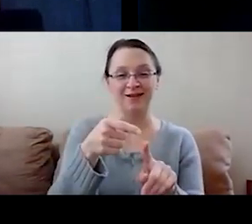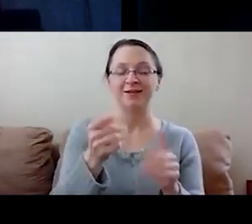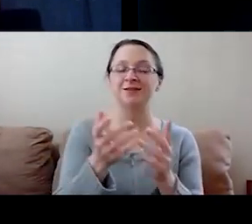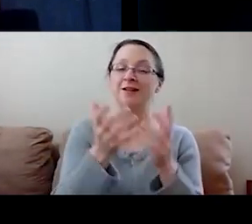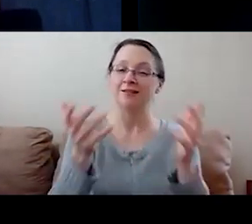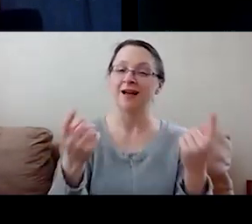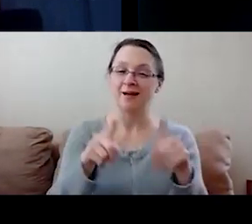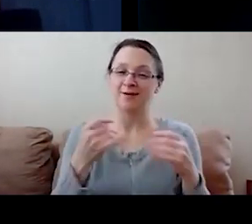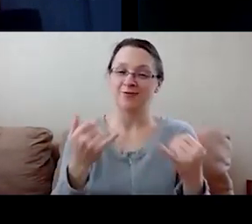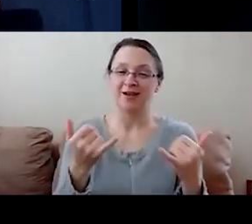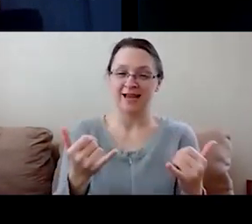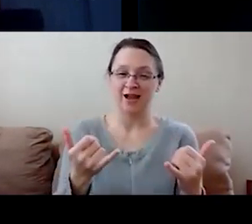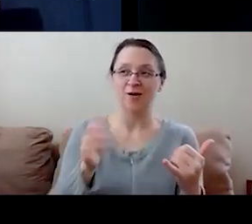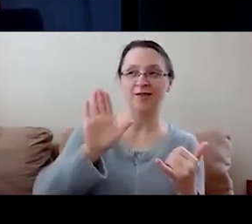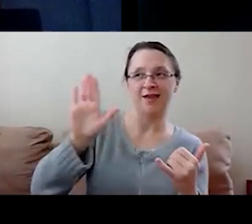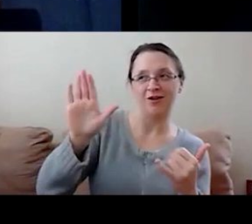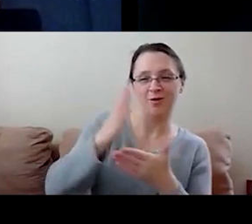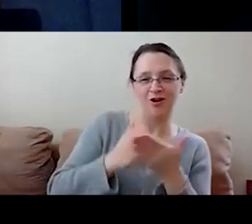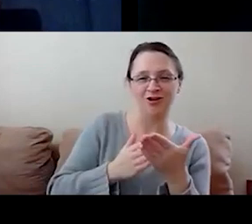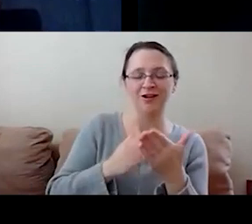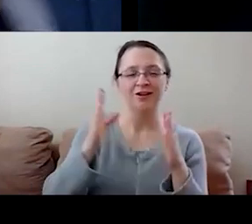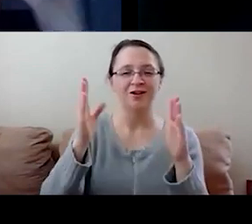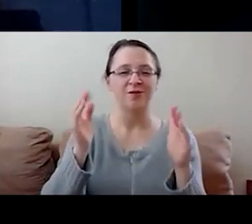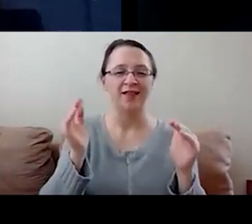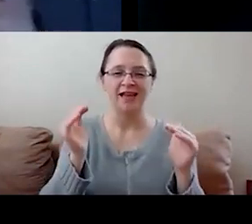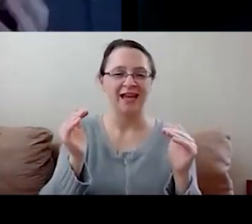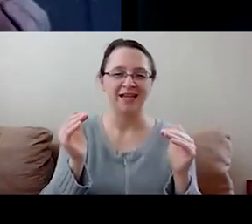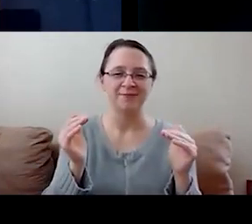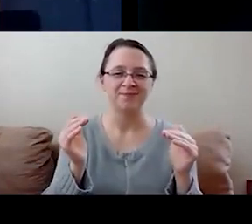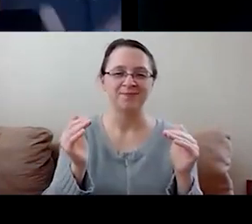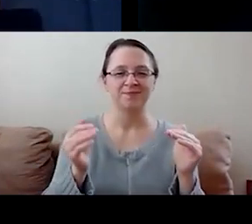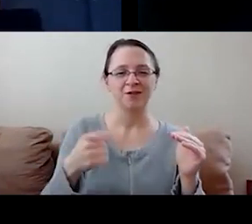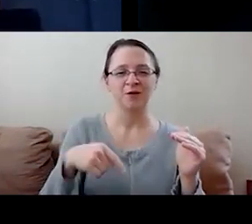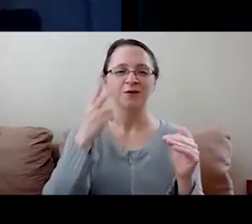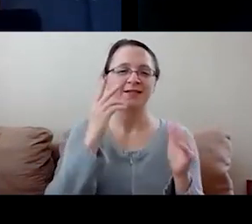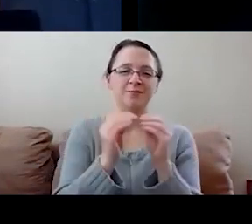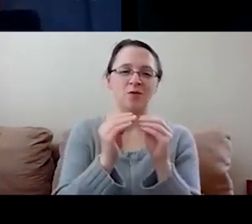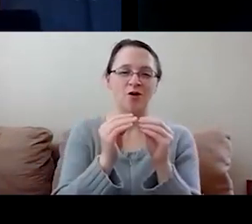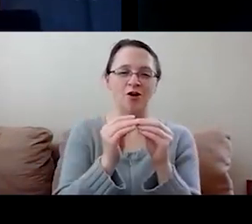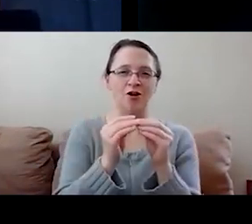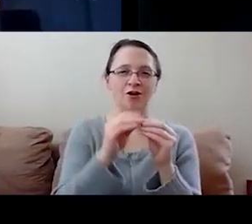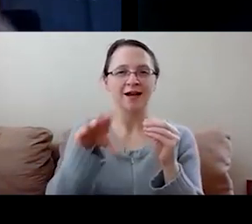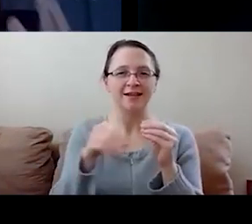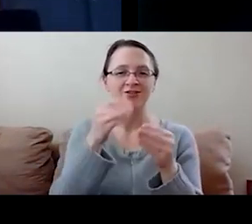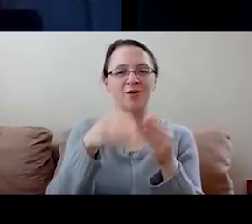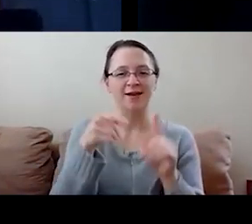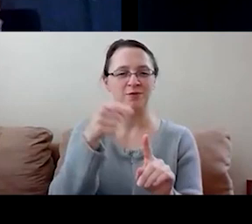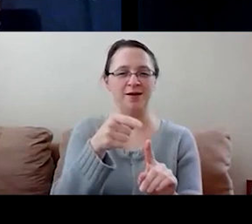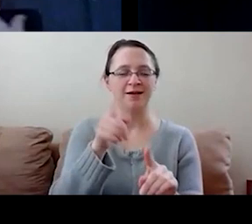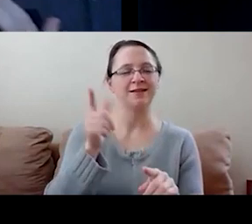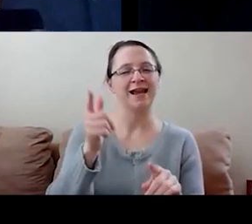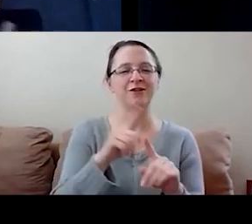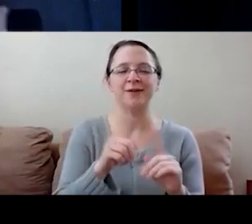is happening on that front, and hopefully we're gonna see more of these digital endpoints, particularly, as I